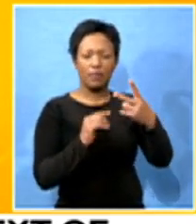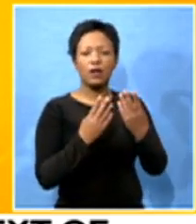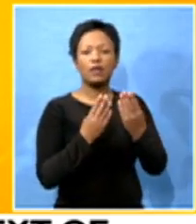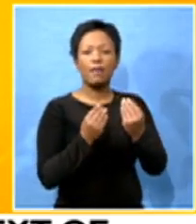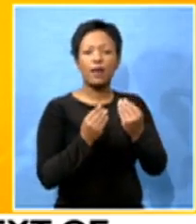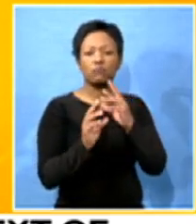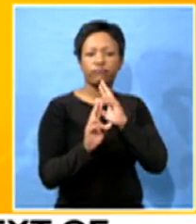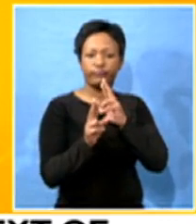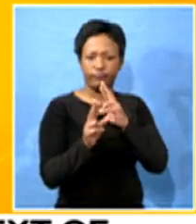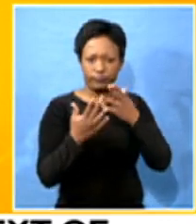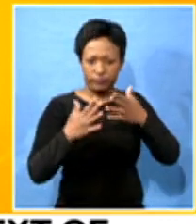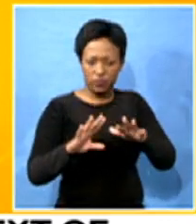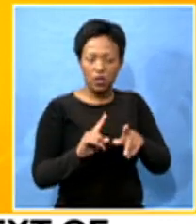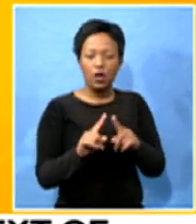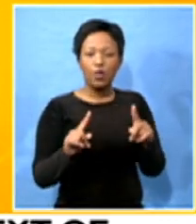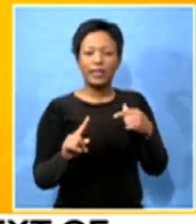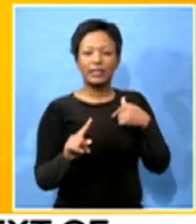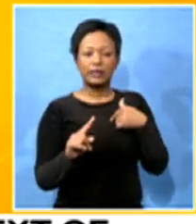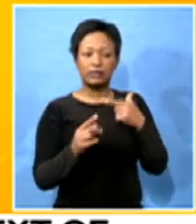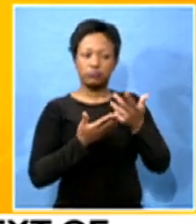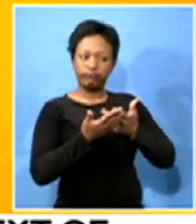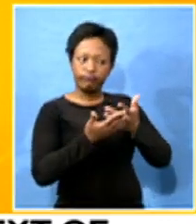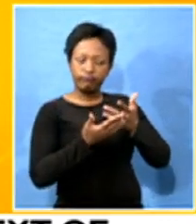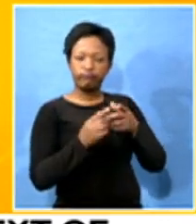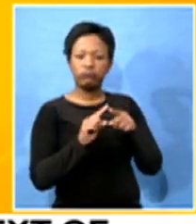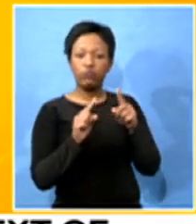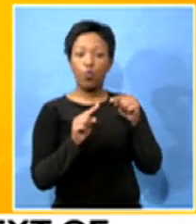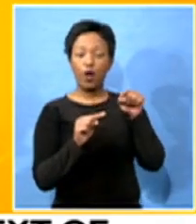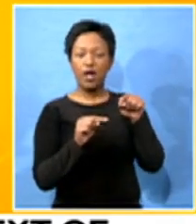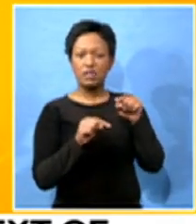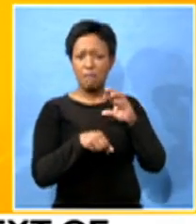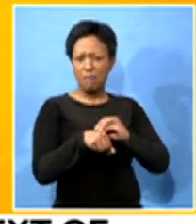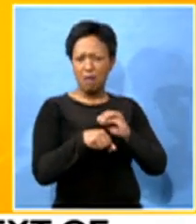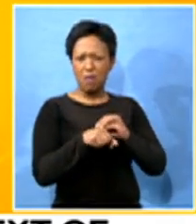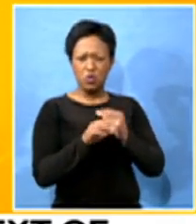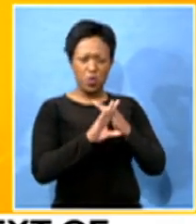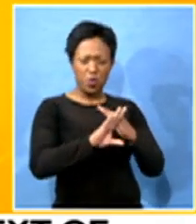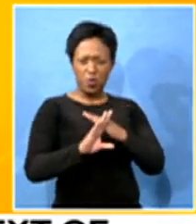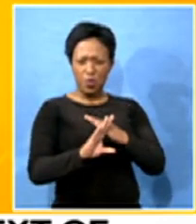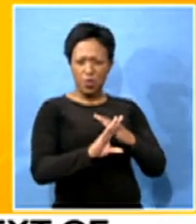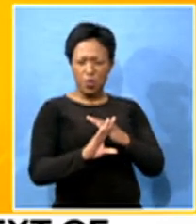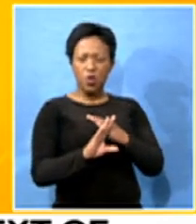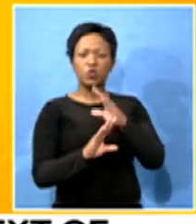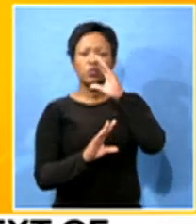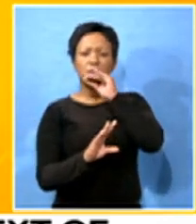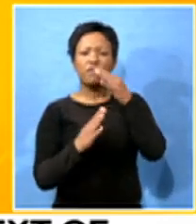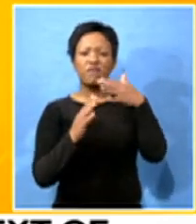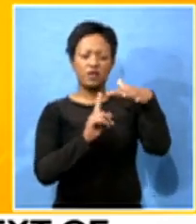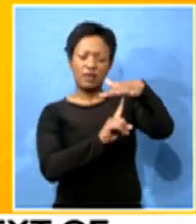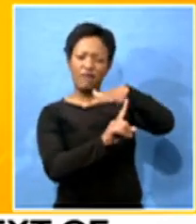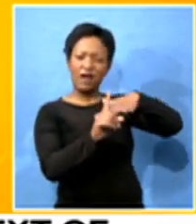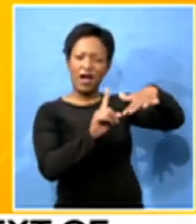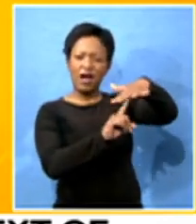know, there is the talk that there's a struggle to contain this. I mean, when you talk of the environments that miners are working